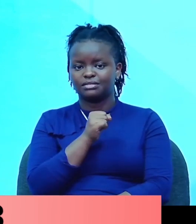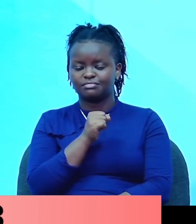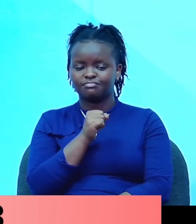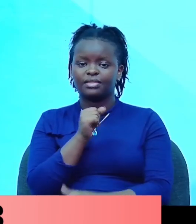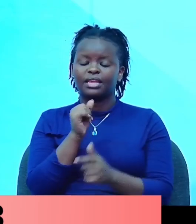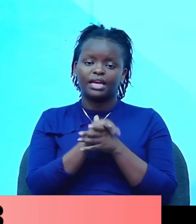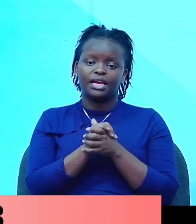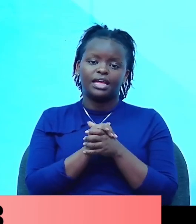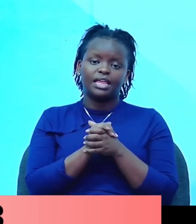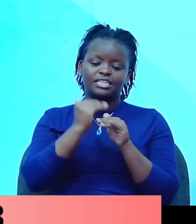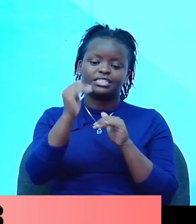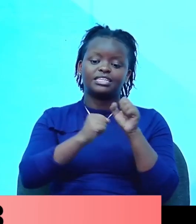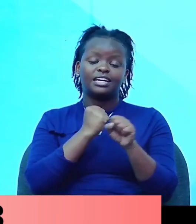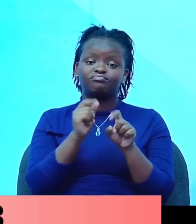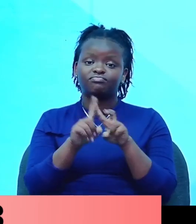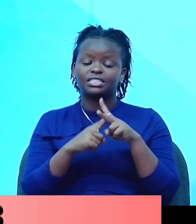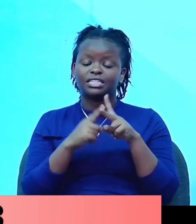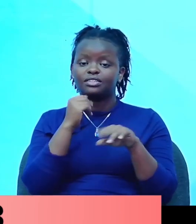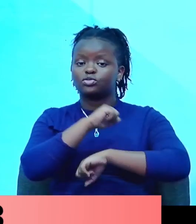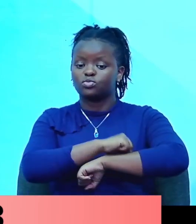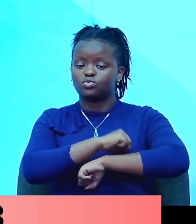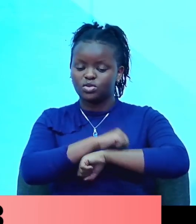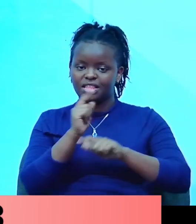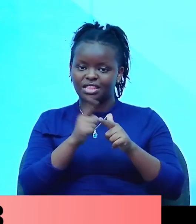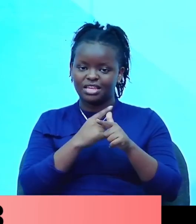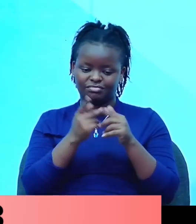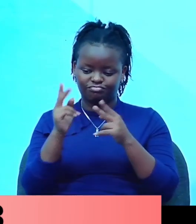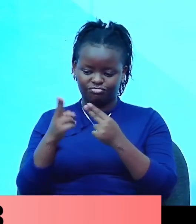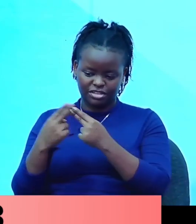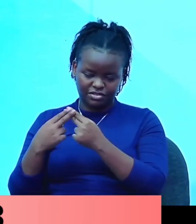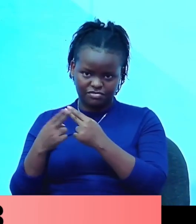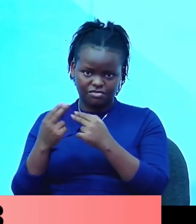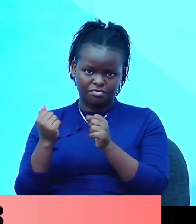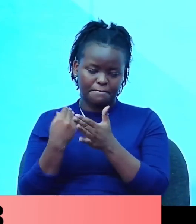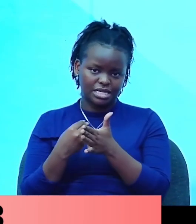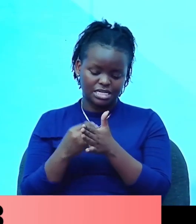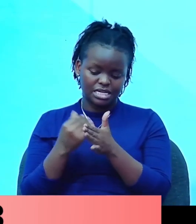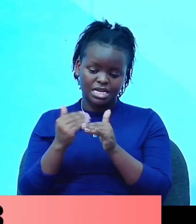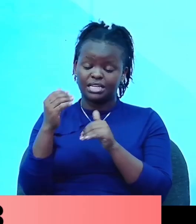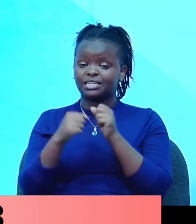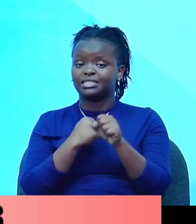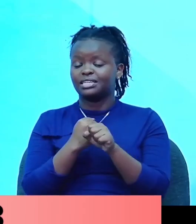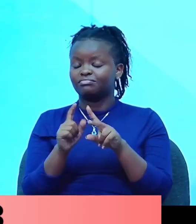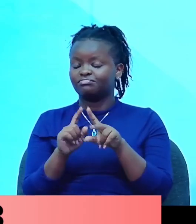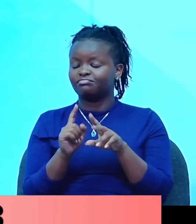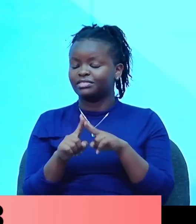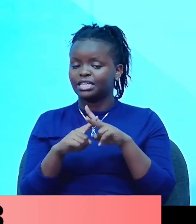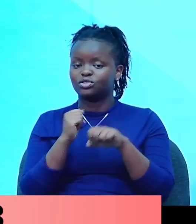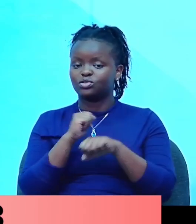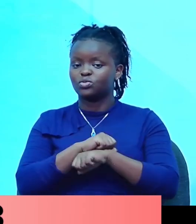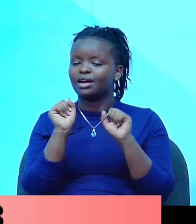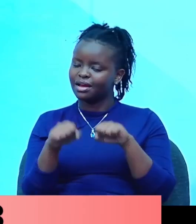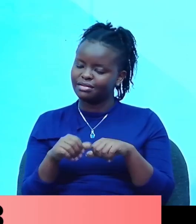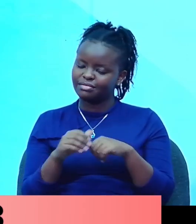shule, and you start putting that money aside, it means next year you'll enable that child to go to school. Exactly. And